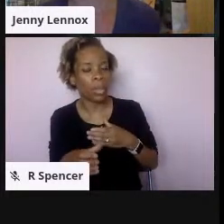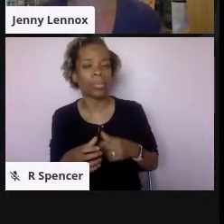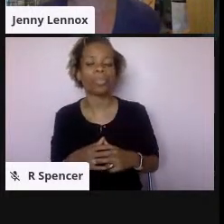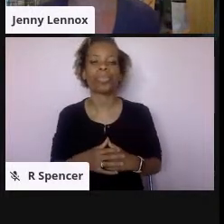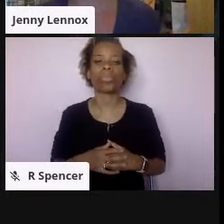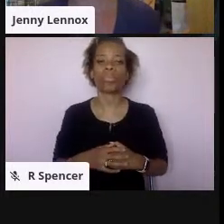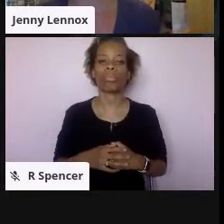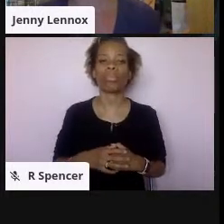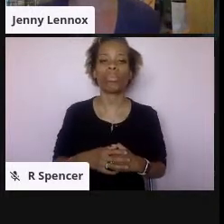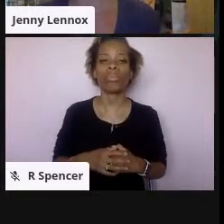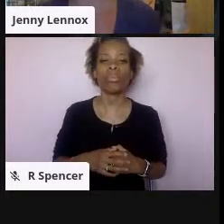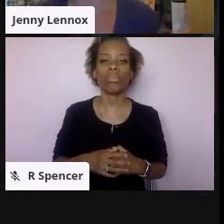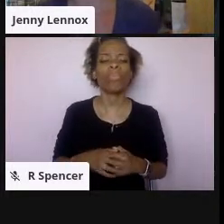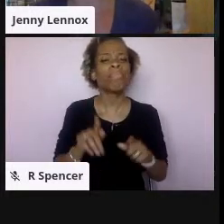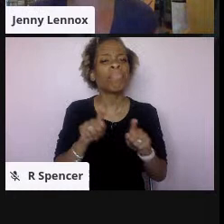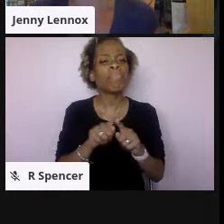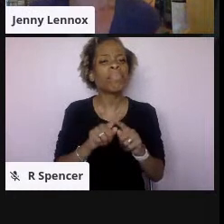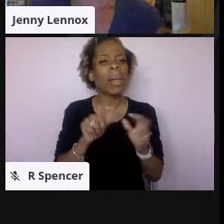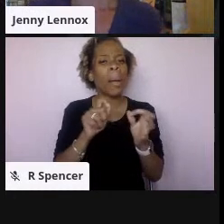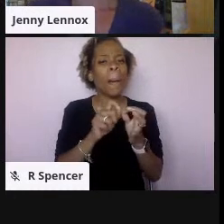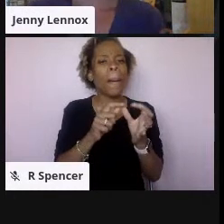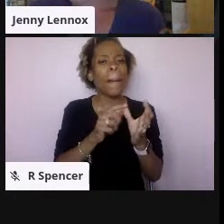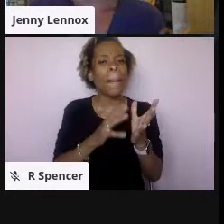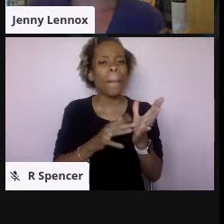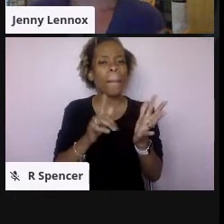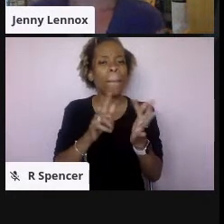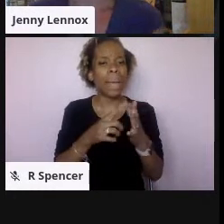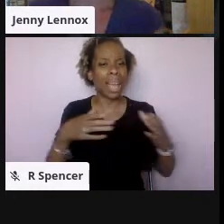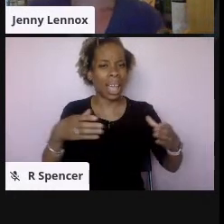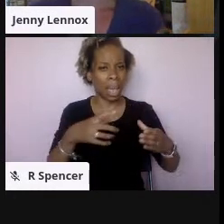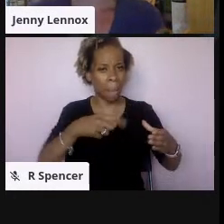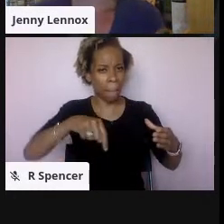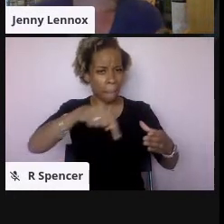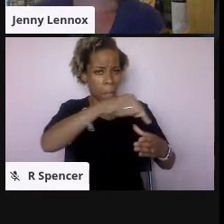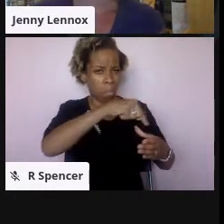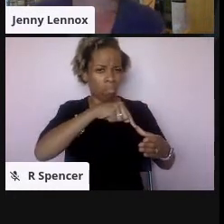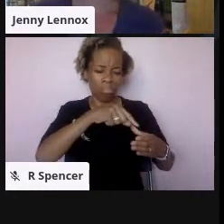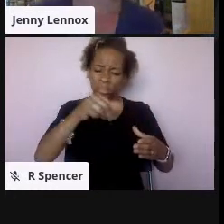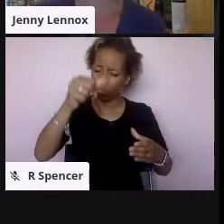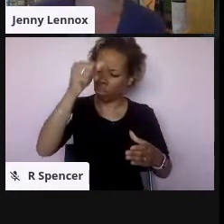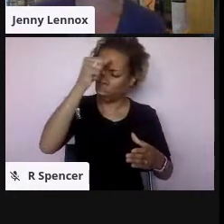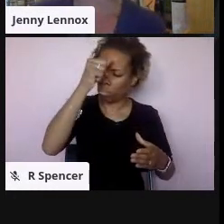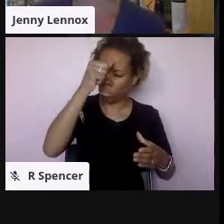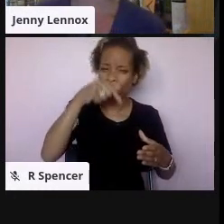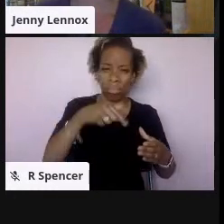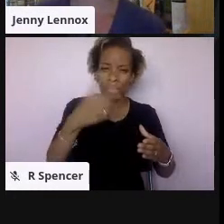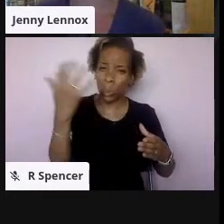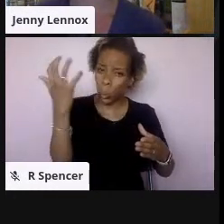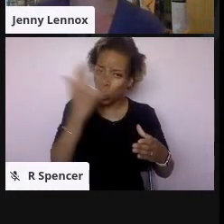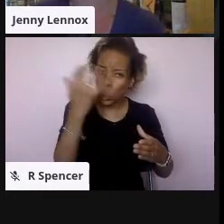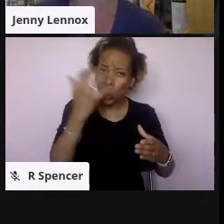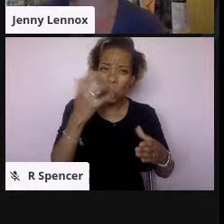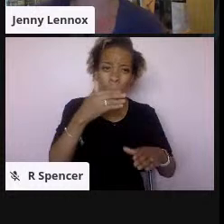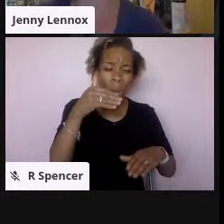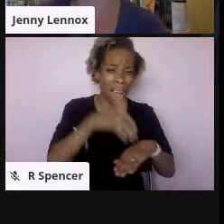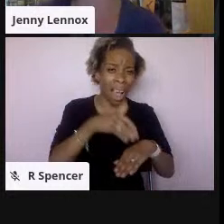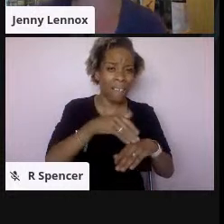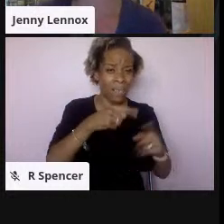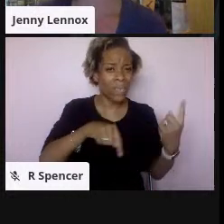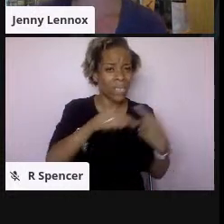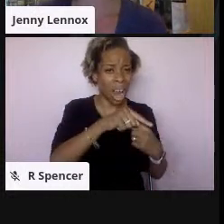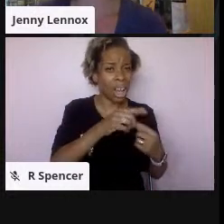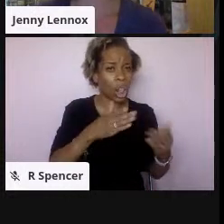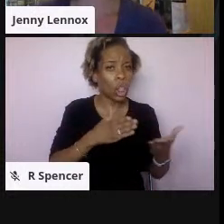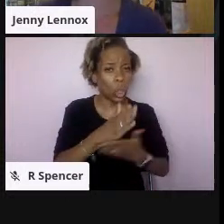kind of BAME workers within that as well. We know that there's been a disproportionate impact with COVID-19, BAME